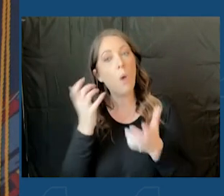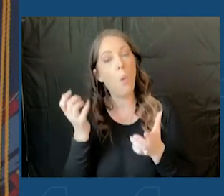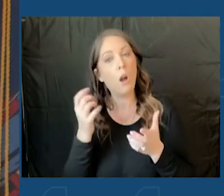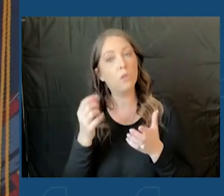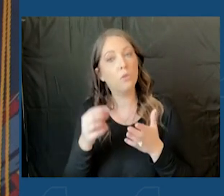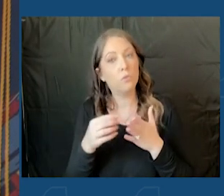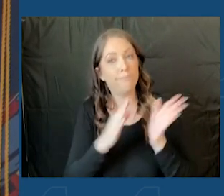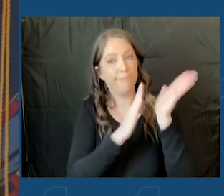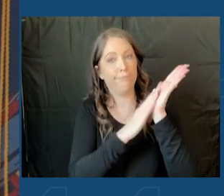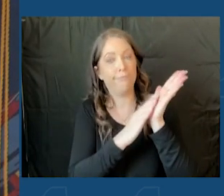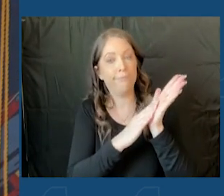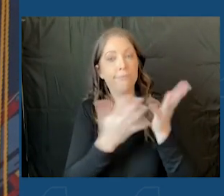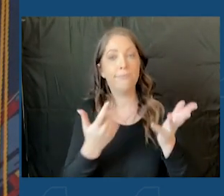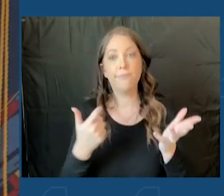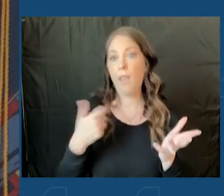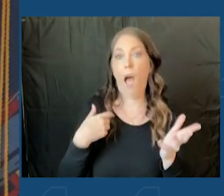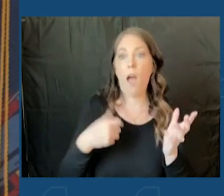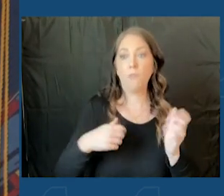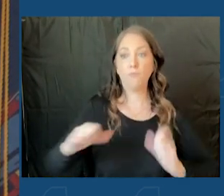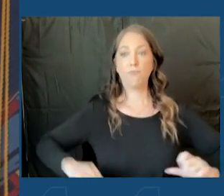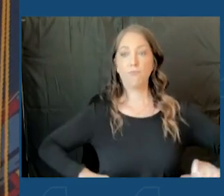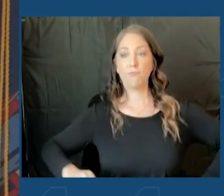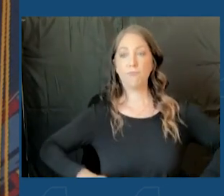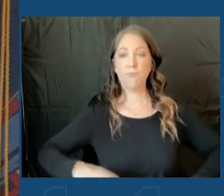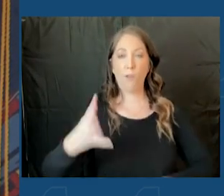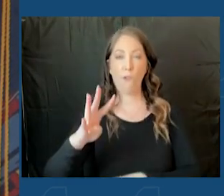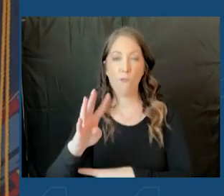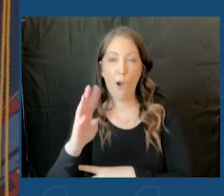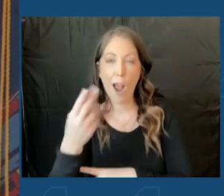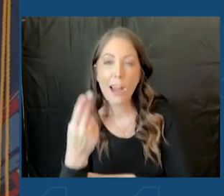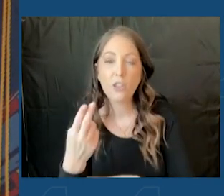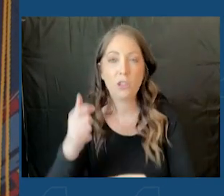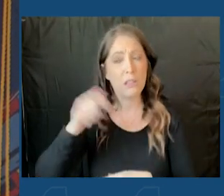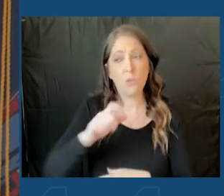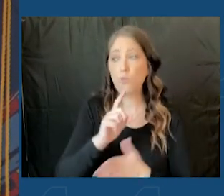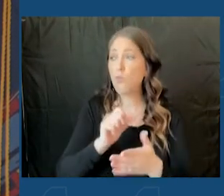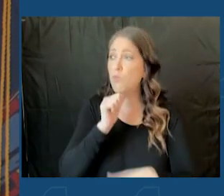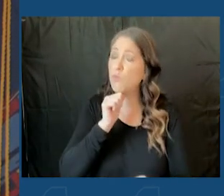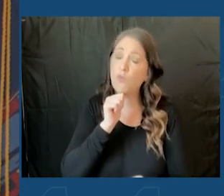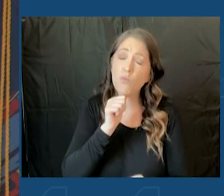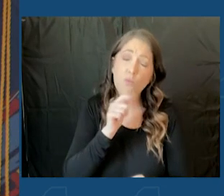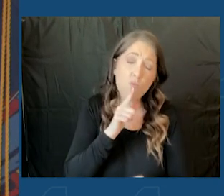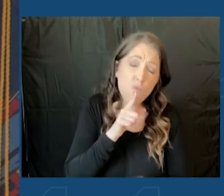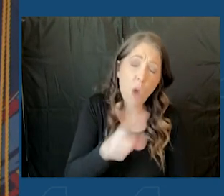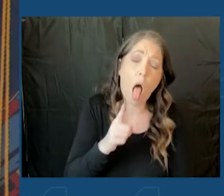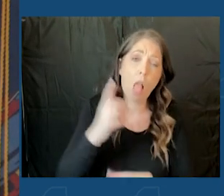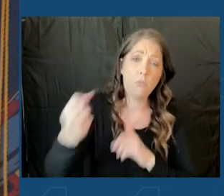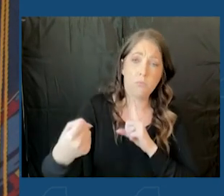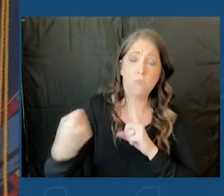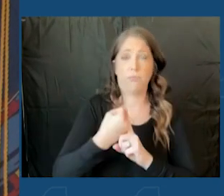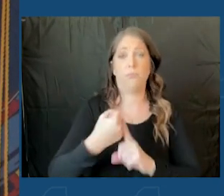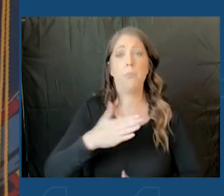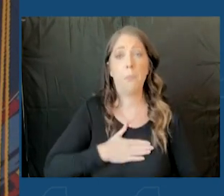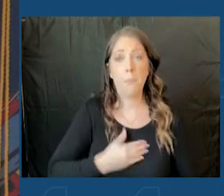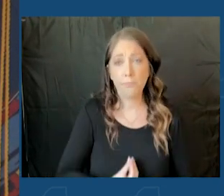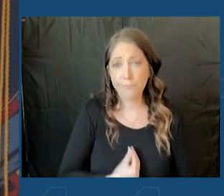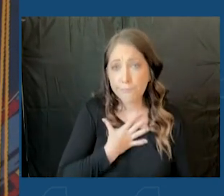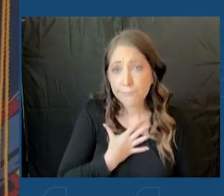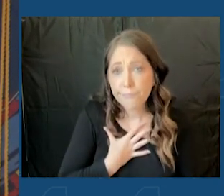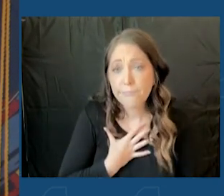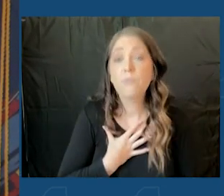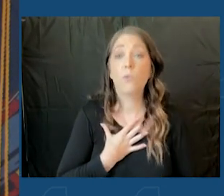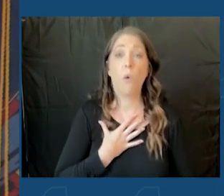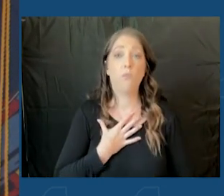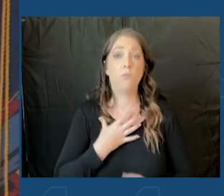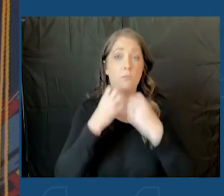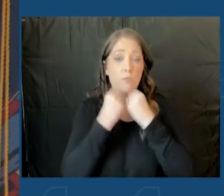and I brag about this all over the state, especially when I go to farms. I mean, this really made a difference in my life, and I cherish the work that you're still doing. So,